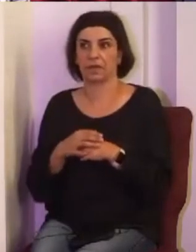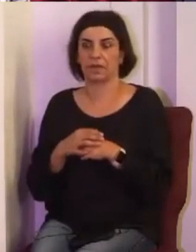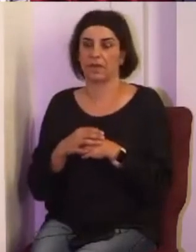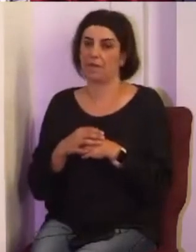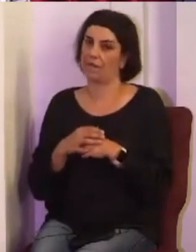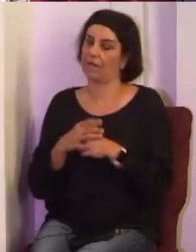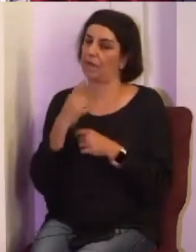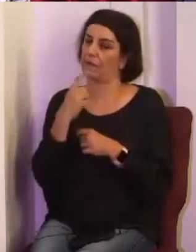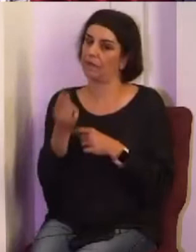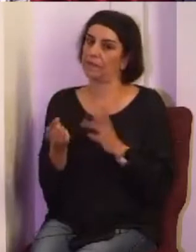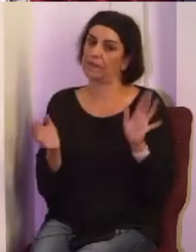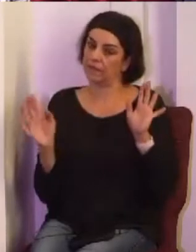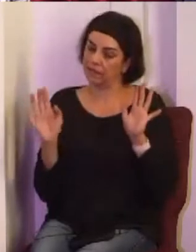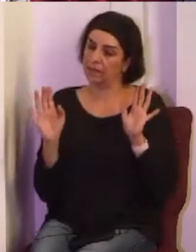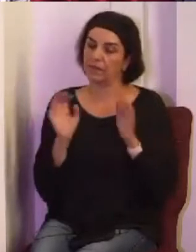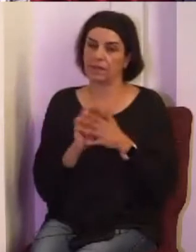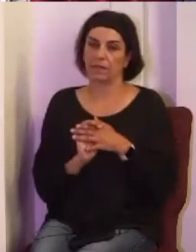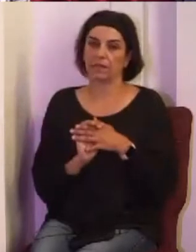to me. I'm just telling you.